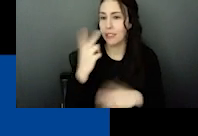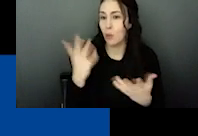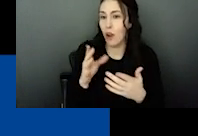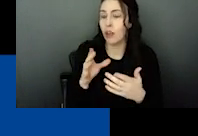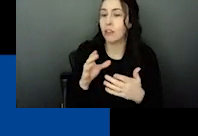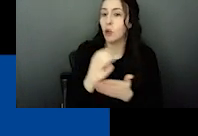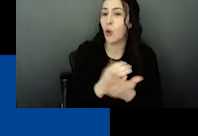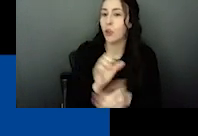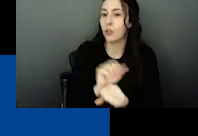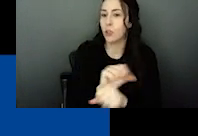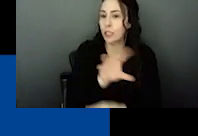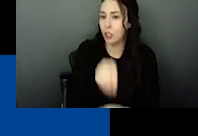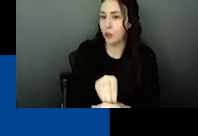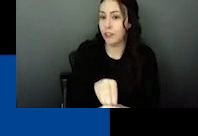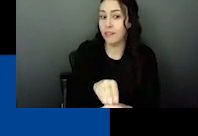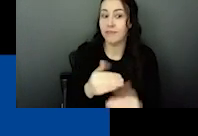Next slide, please.